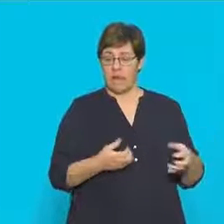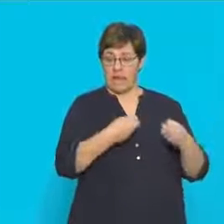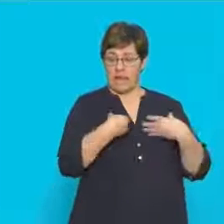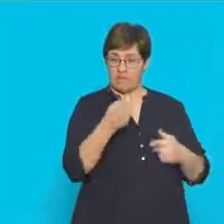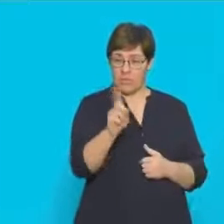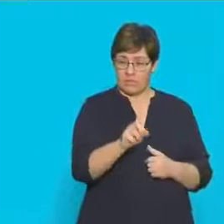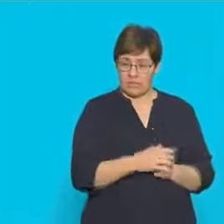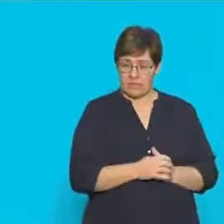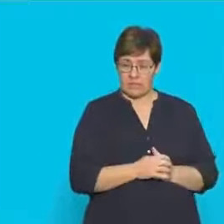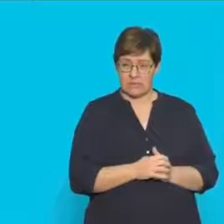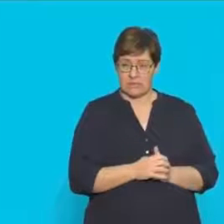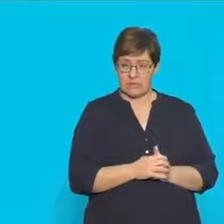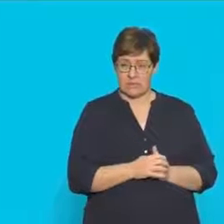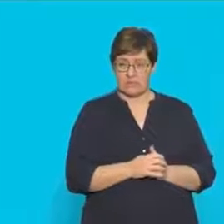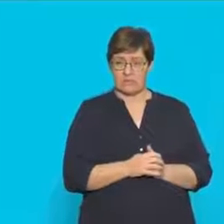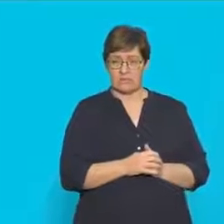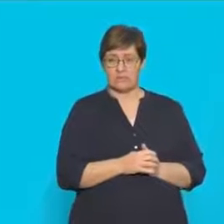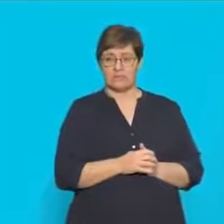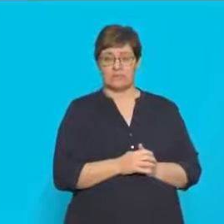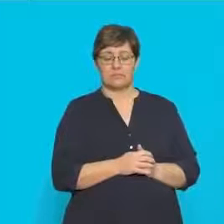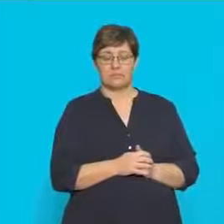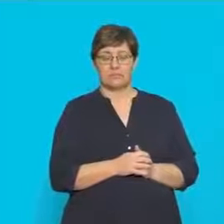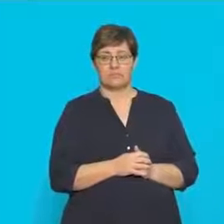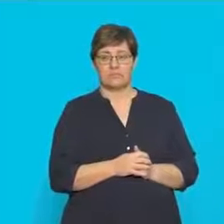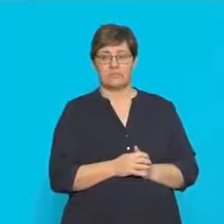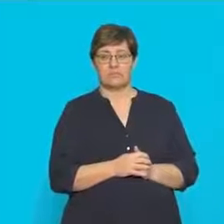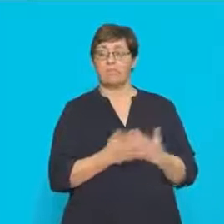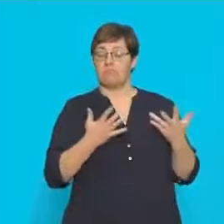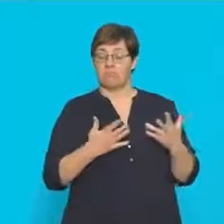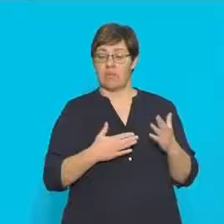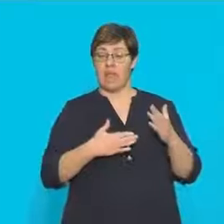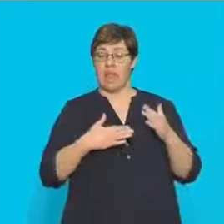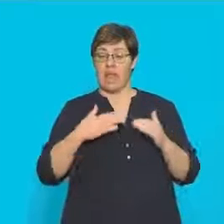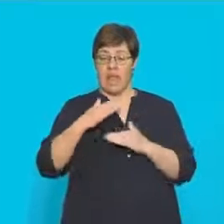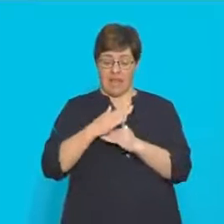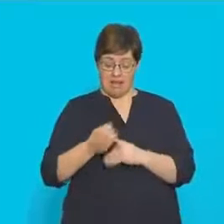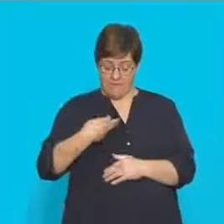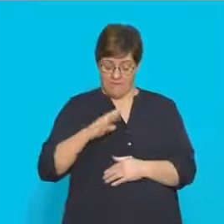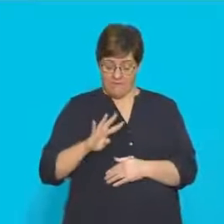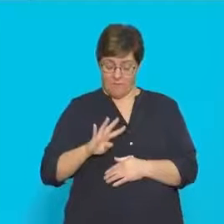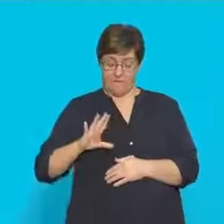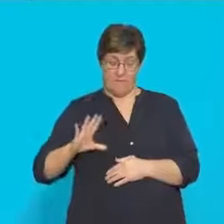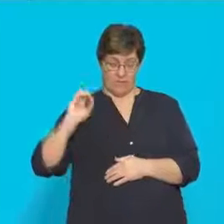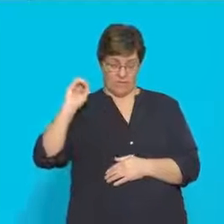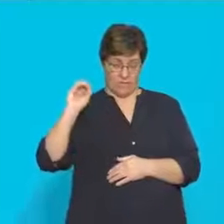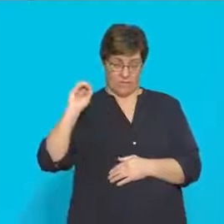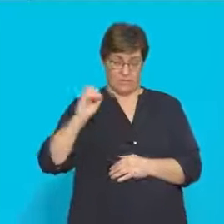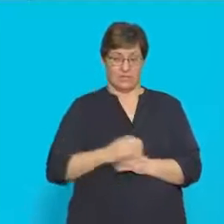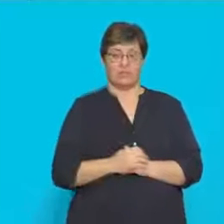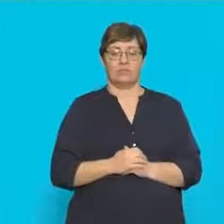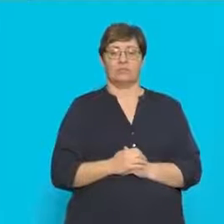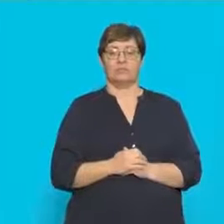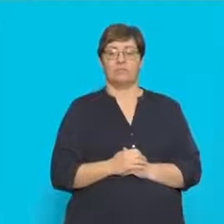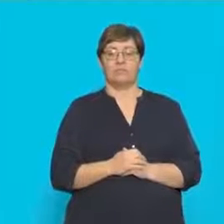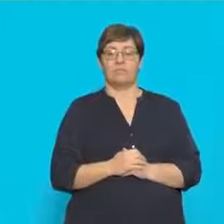in this diagram? So, we're given this angle 45, so we're given one